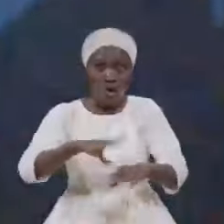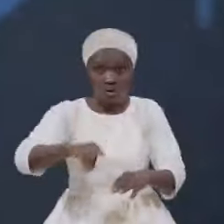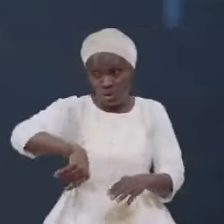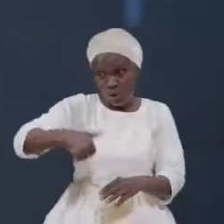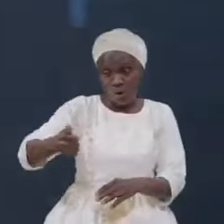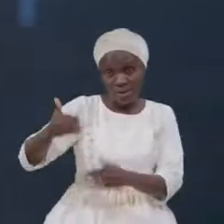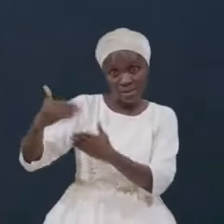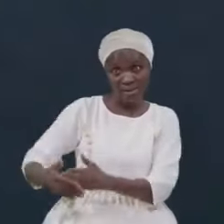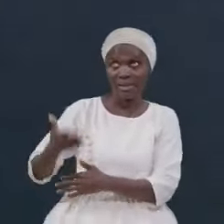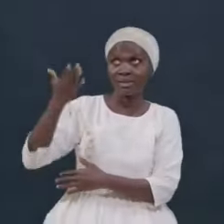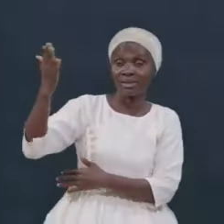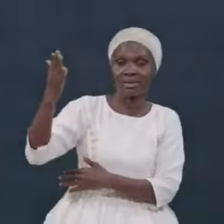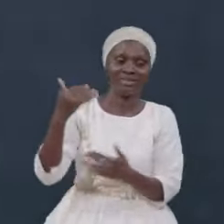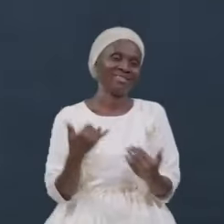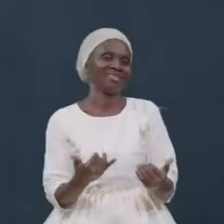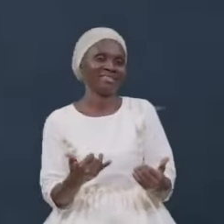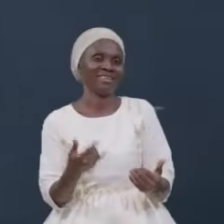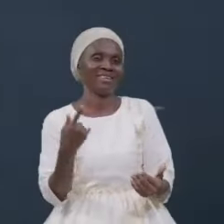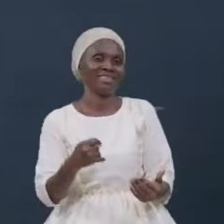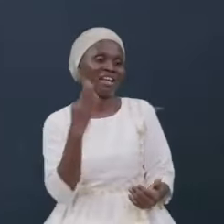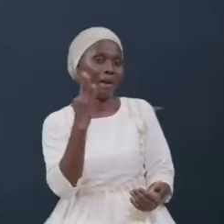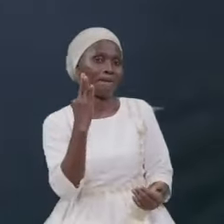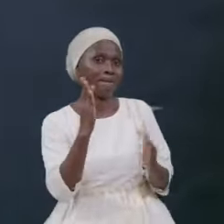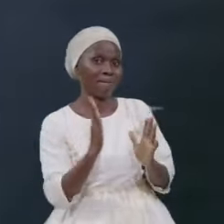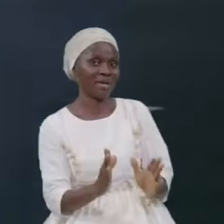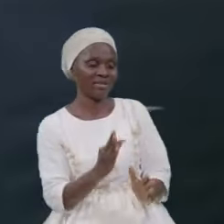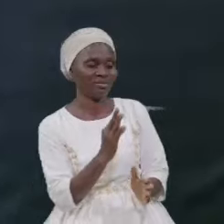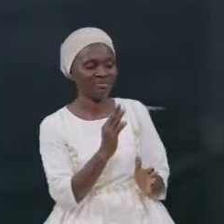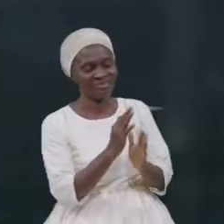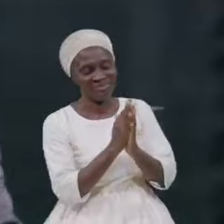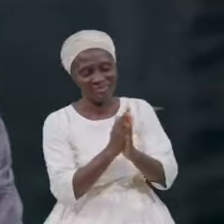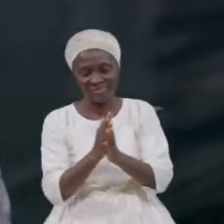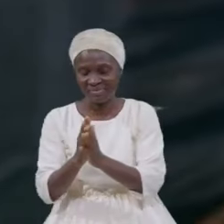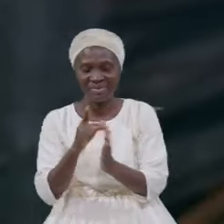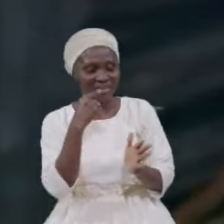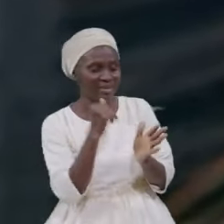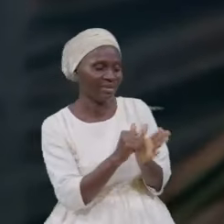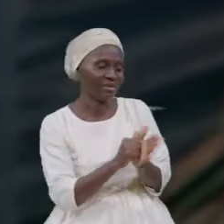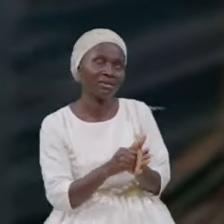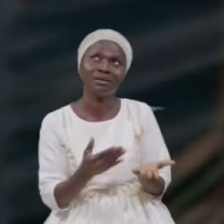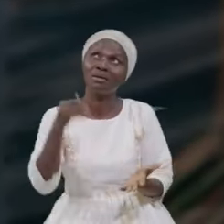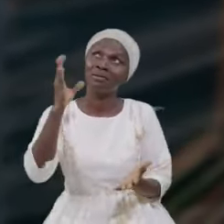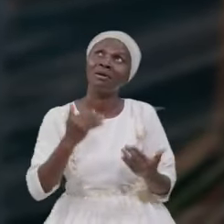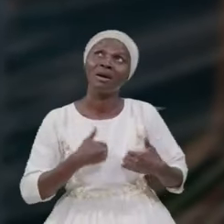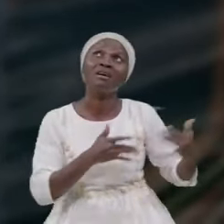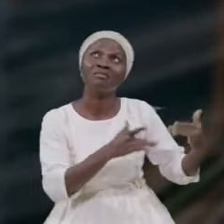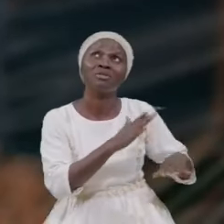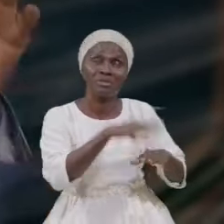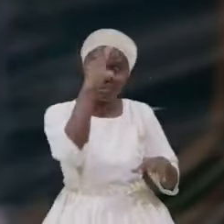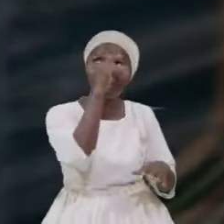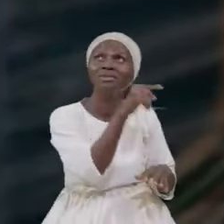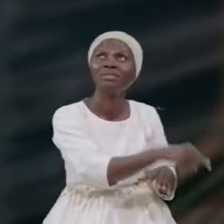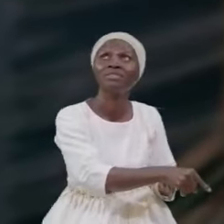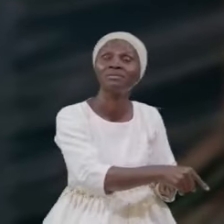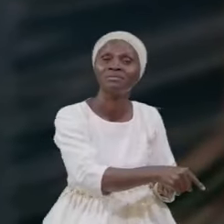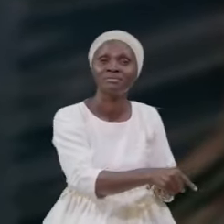praying and is saying, have mercy on him. We're deceiving their relatives. We're